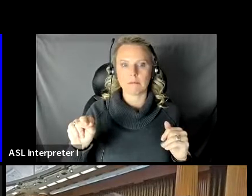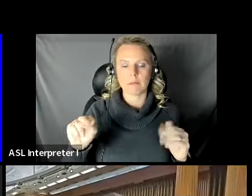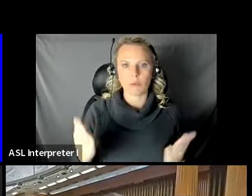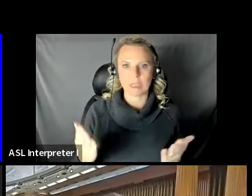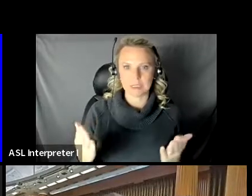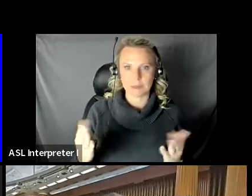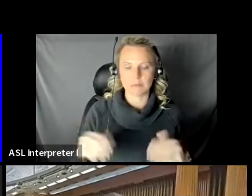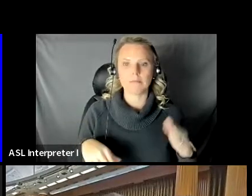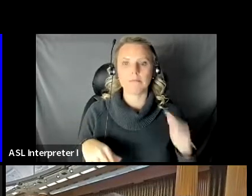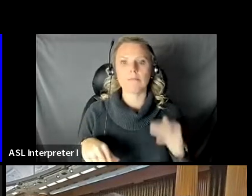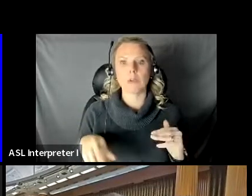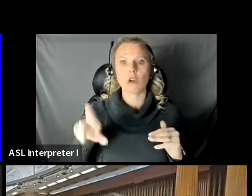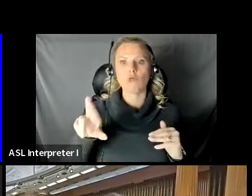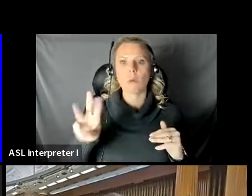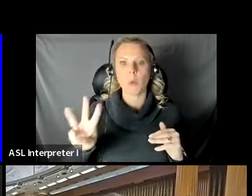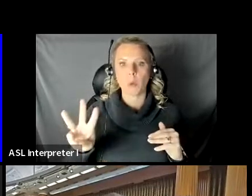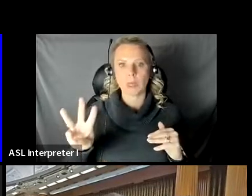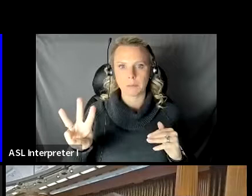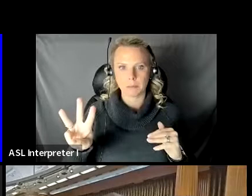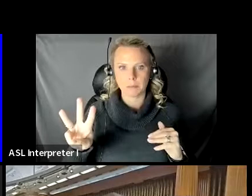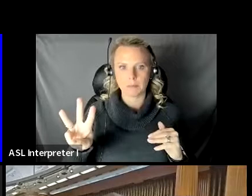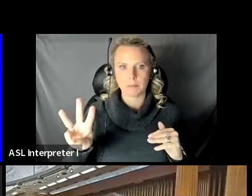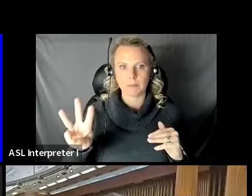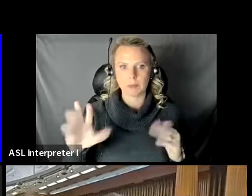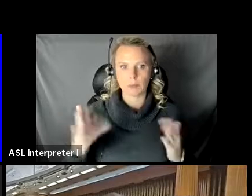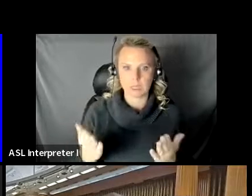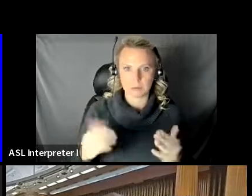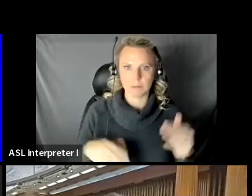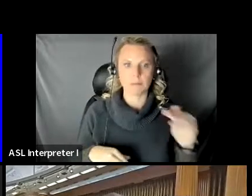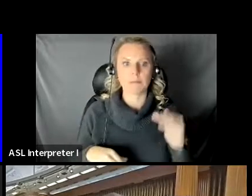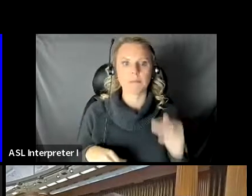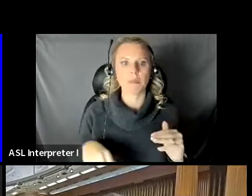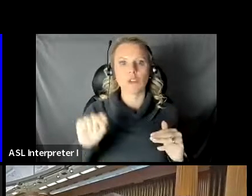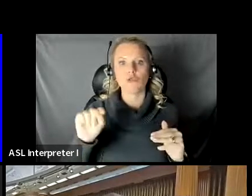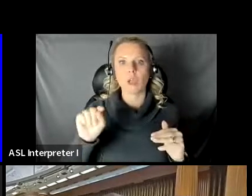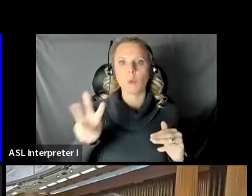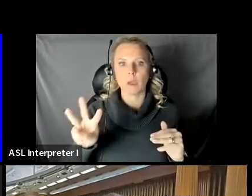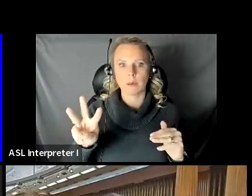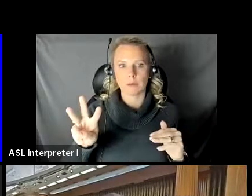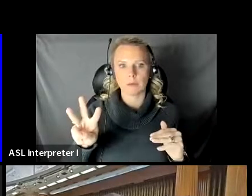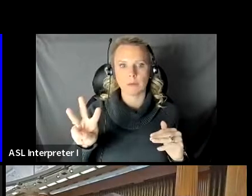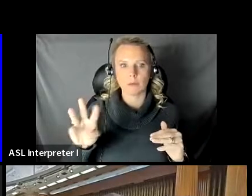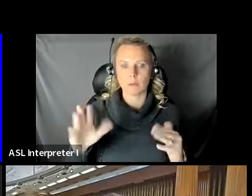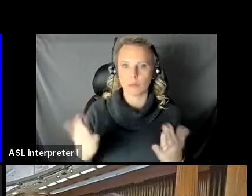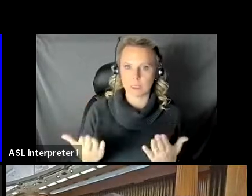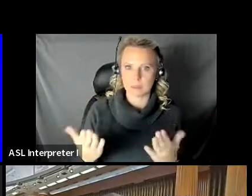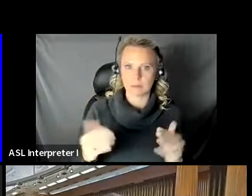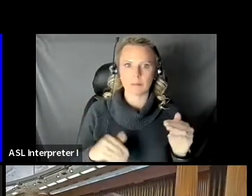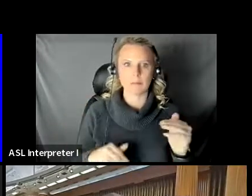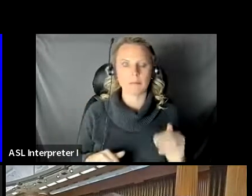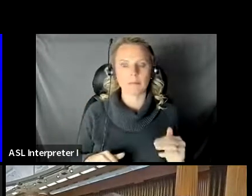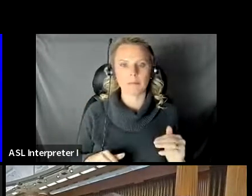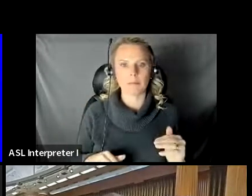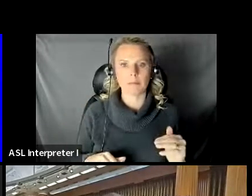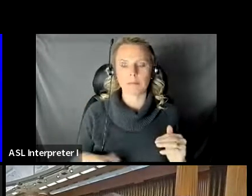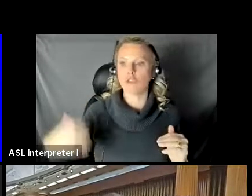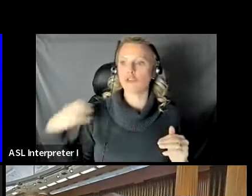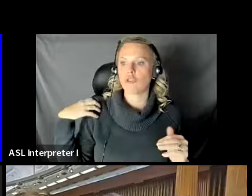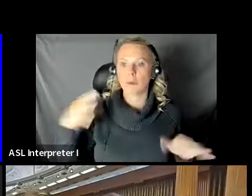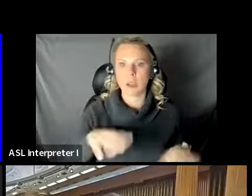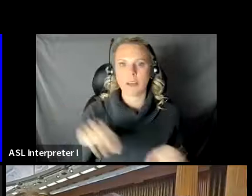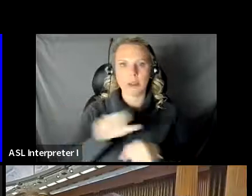Present. Councilmember Robert White. Present. Councilmember Trayon White. Here. Mr. Chairman, you have a